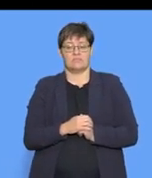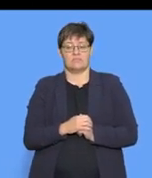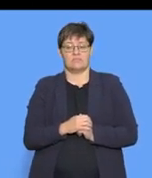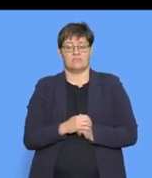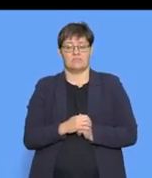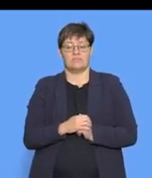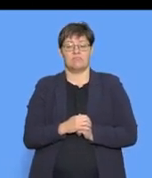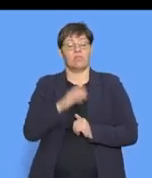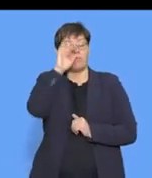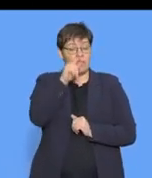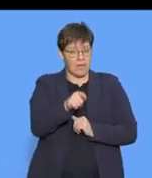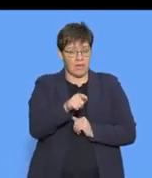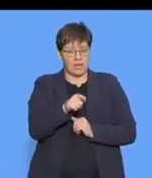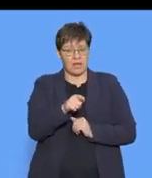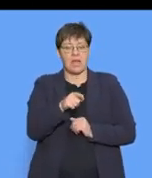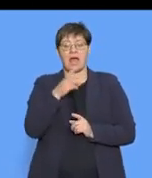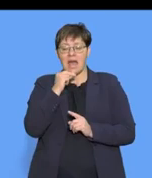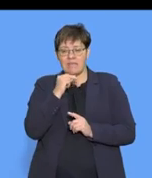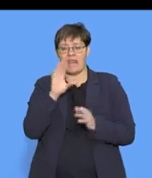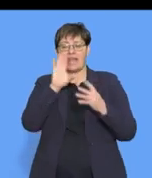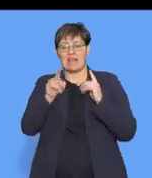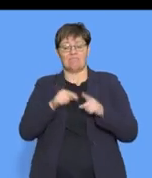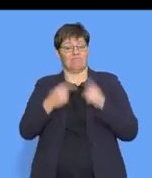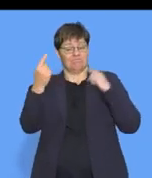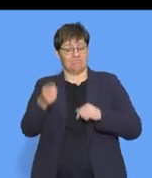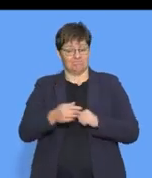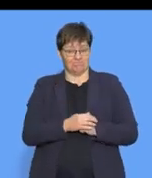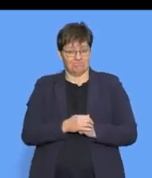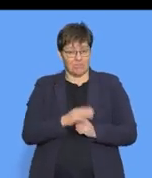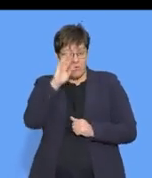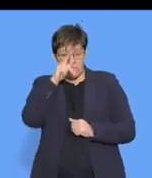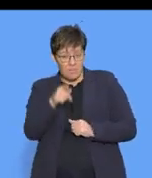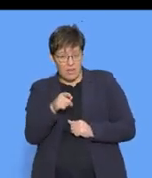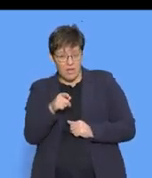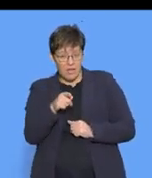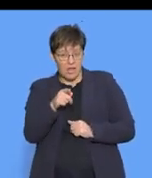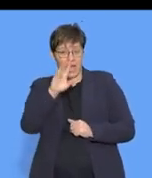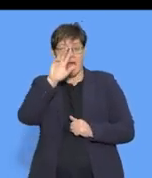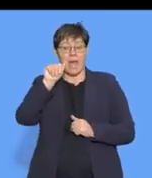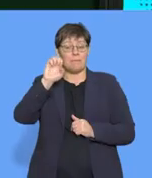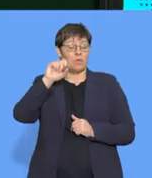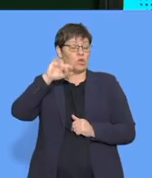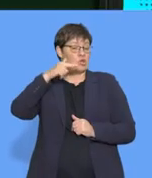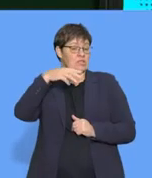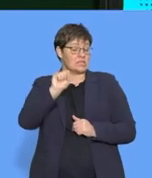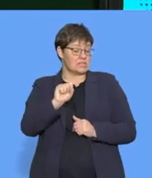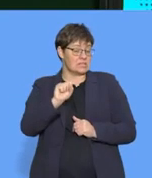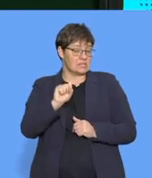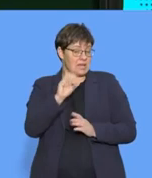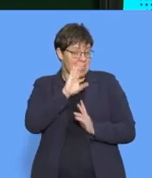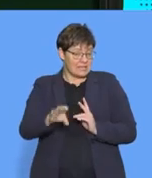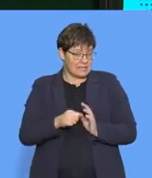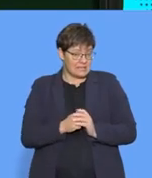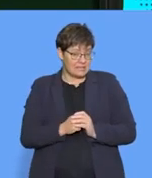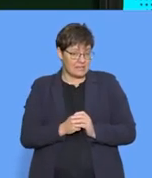Okay, and remember in sine rule there is the ambiguous case. Can you remember when the ambiguous case is applied? Remember sine rule you